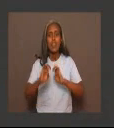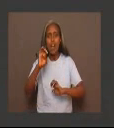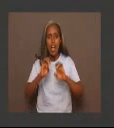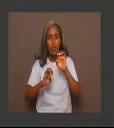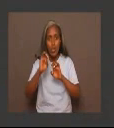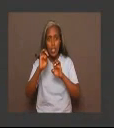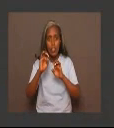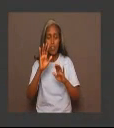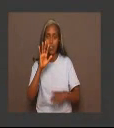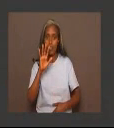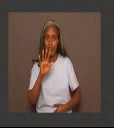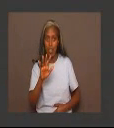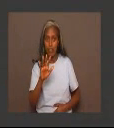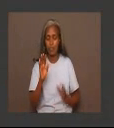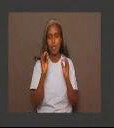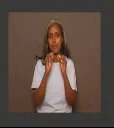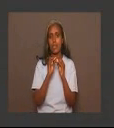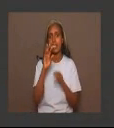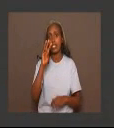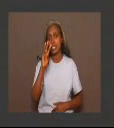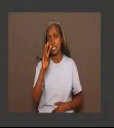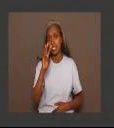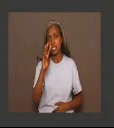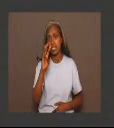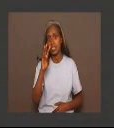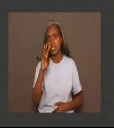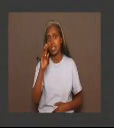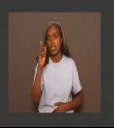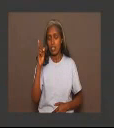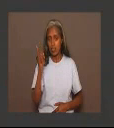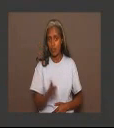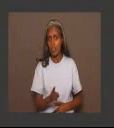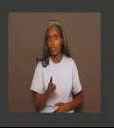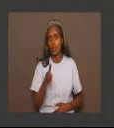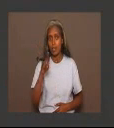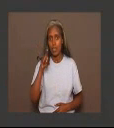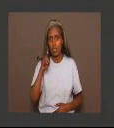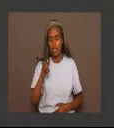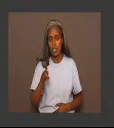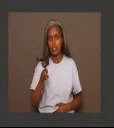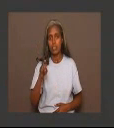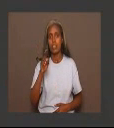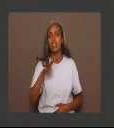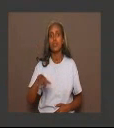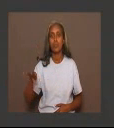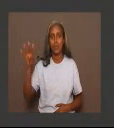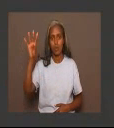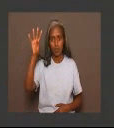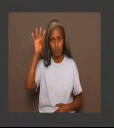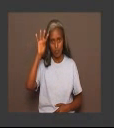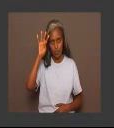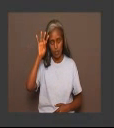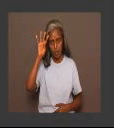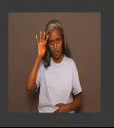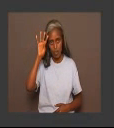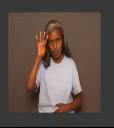Evaluate 5 plus 6 divided by x to